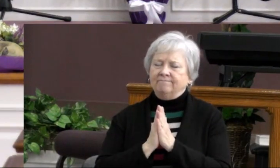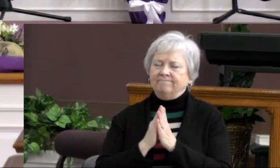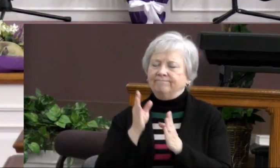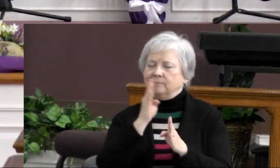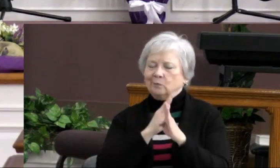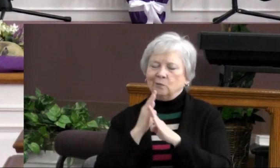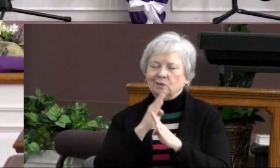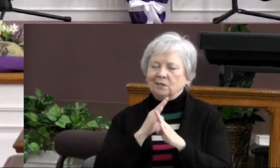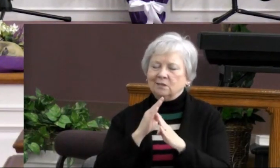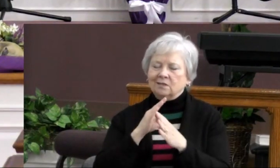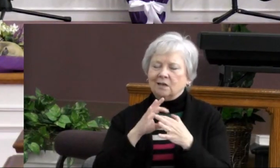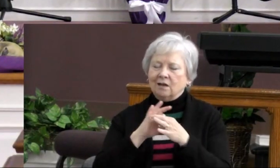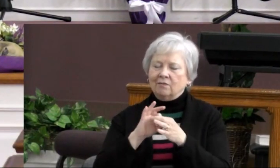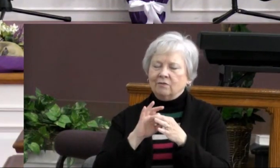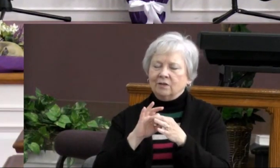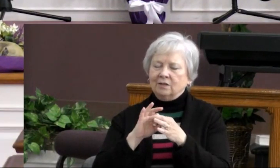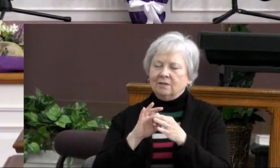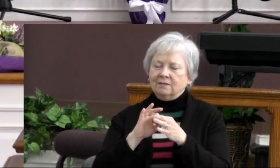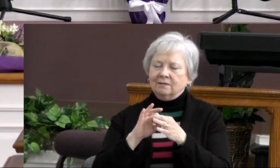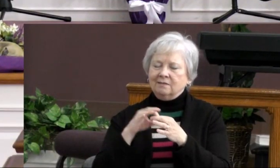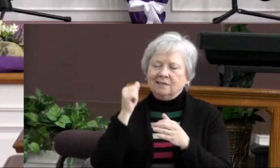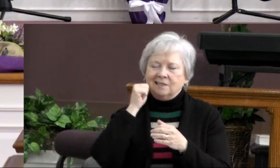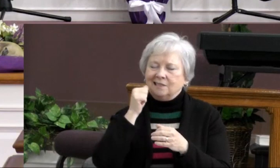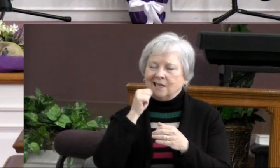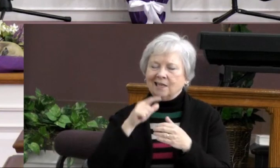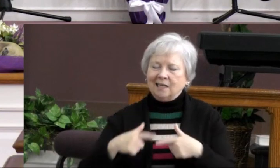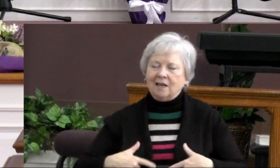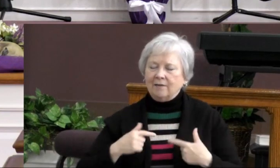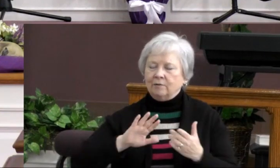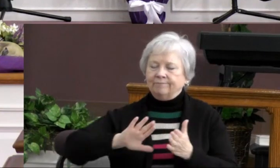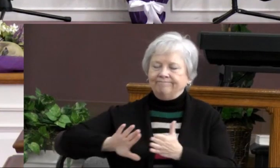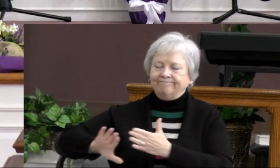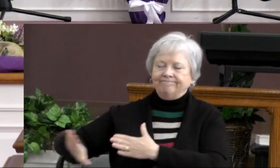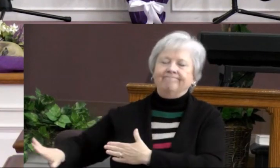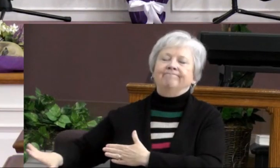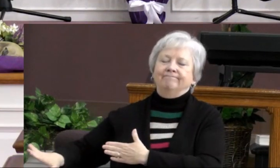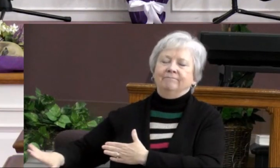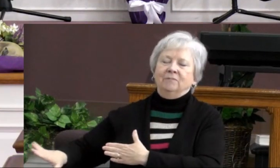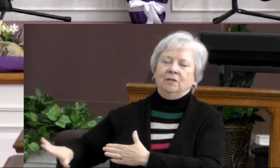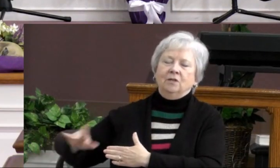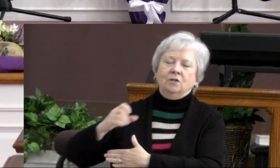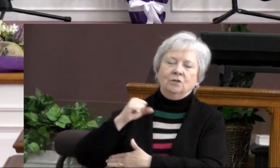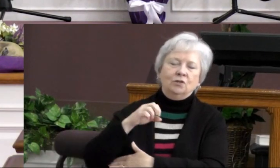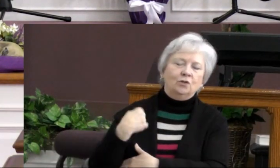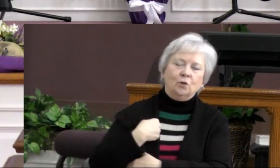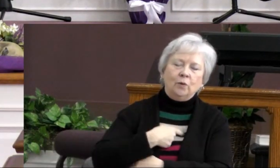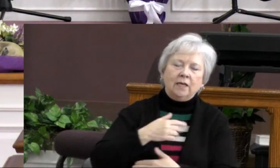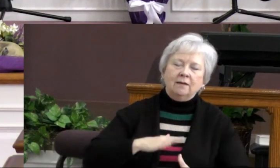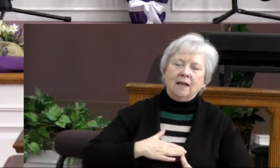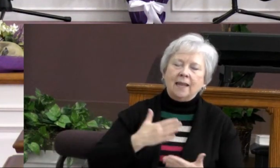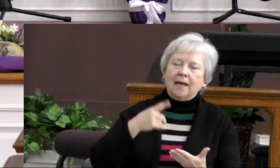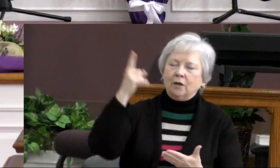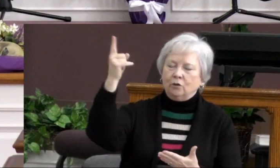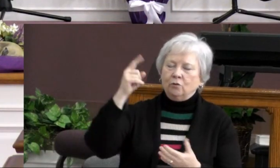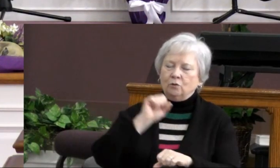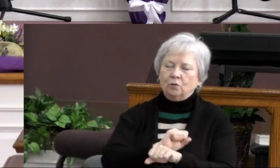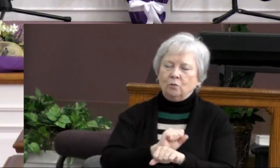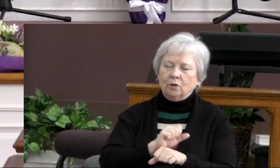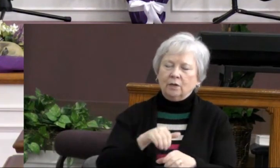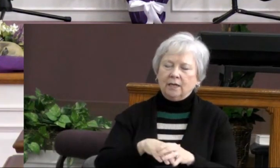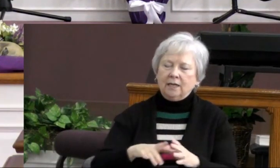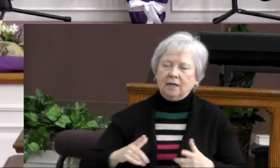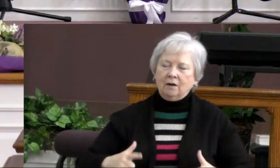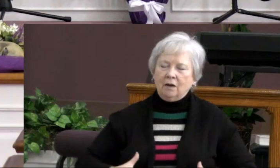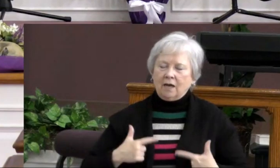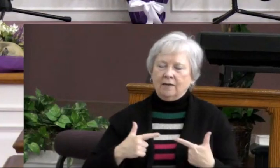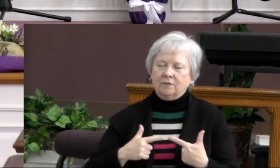aside right now, and that we would allow you to work in our lives.